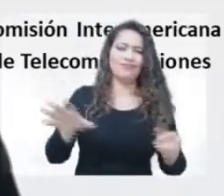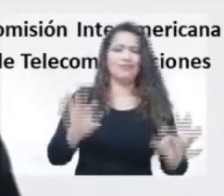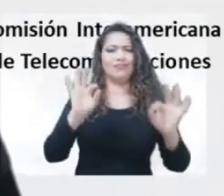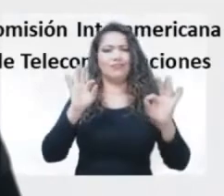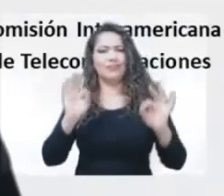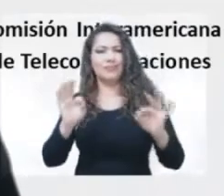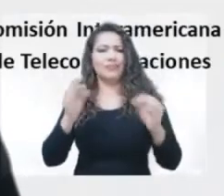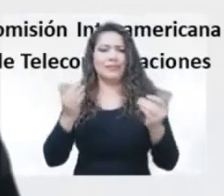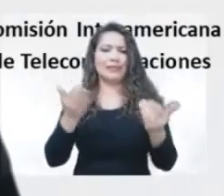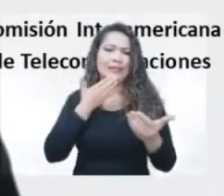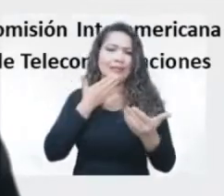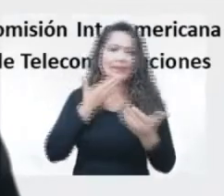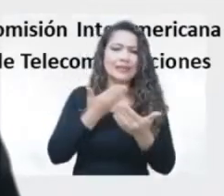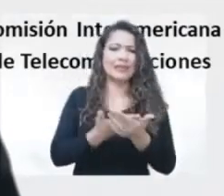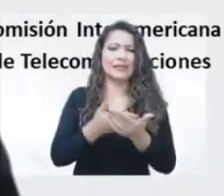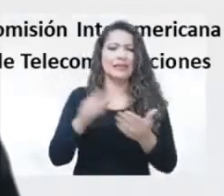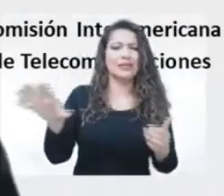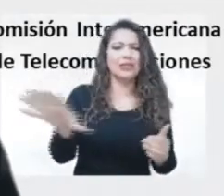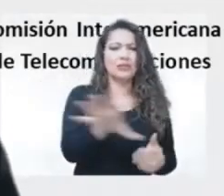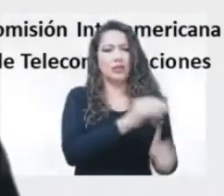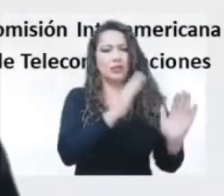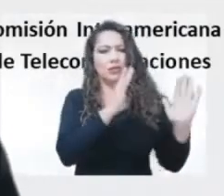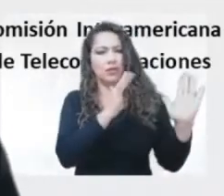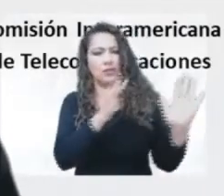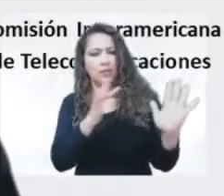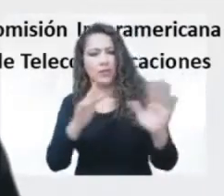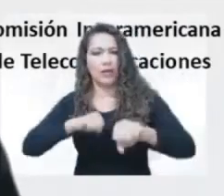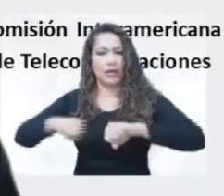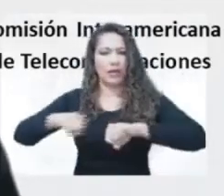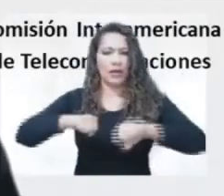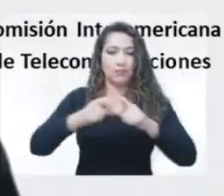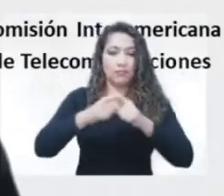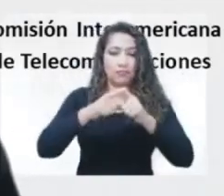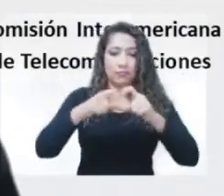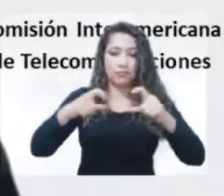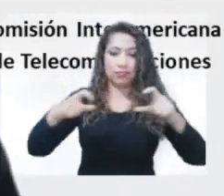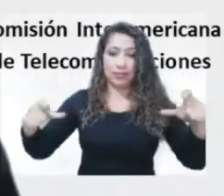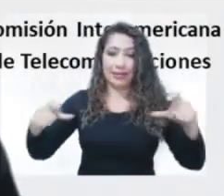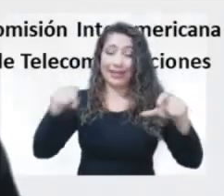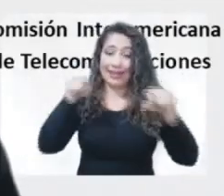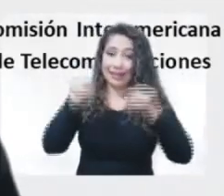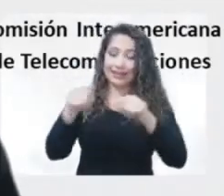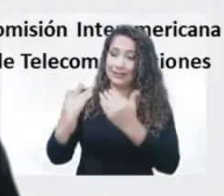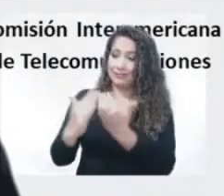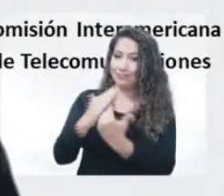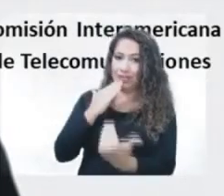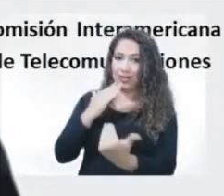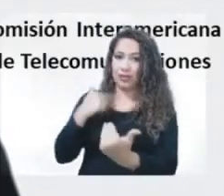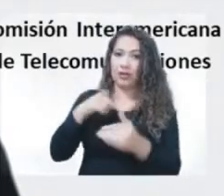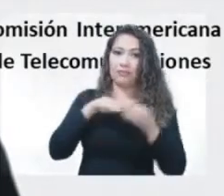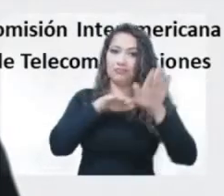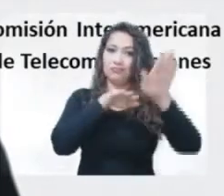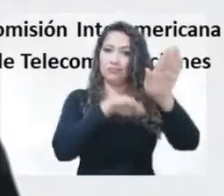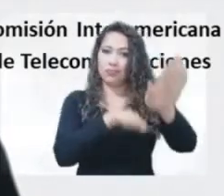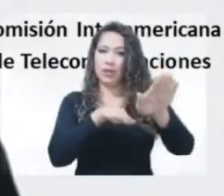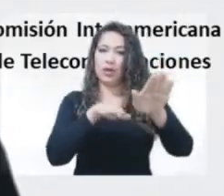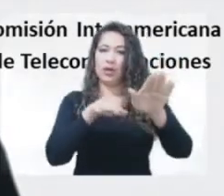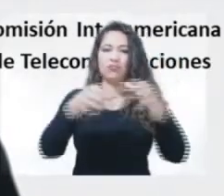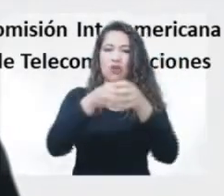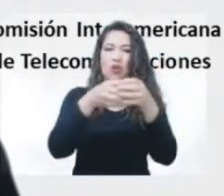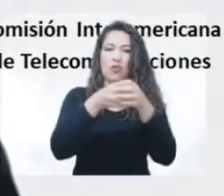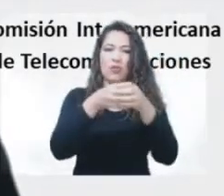I wish to thank National Agency for Spectrum for inviting me in representation